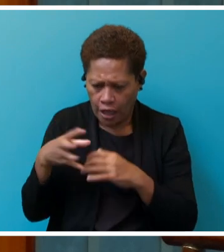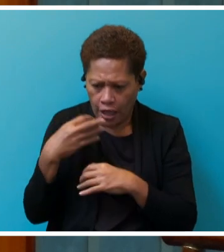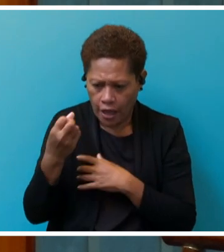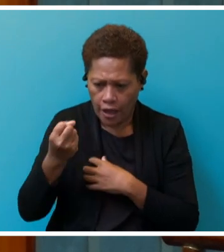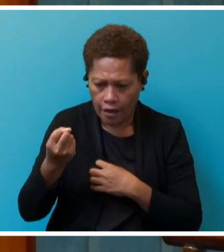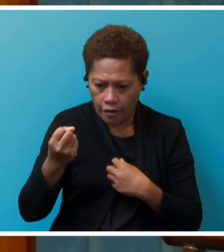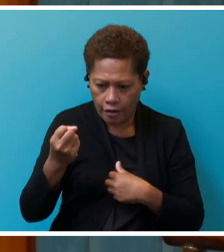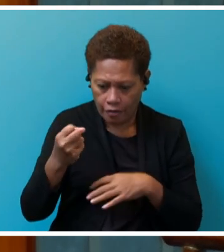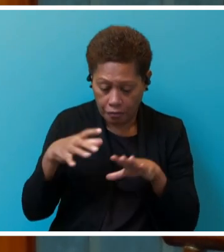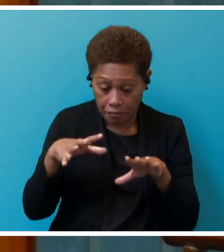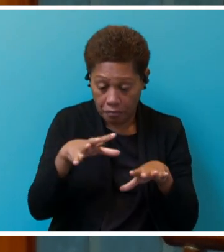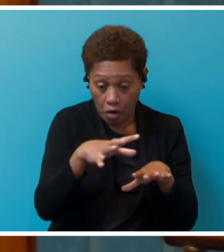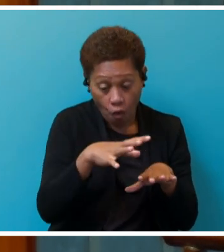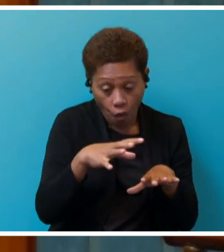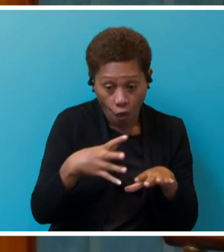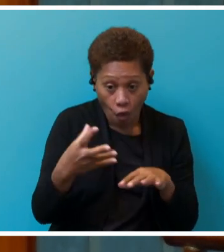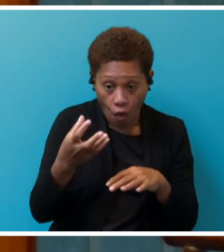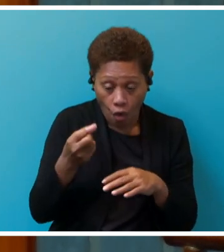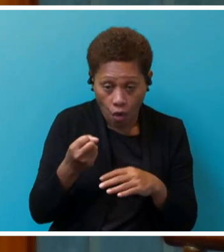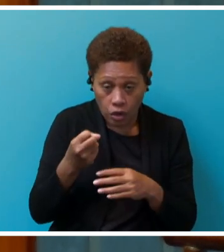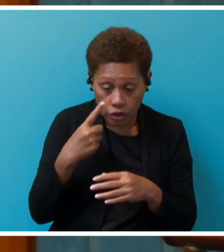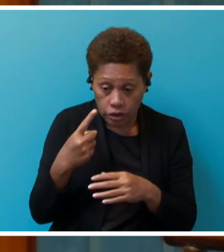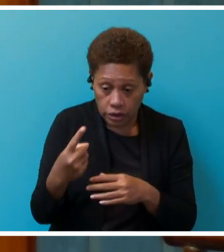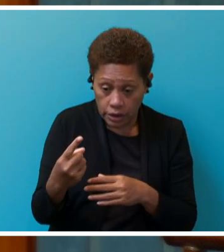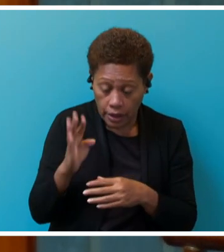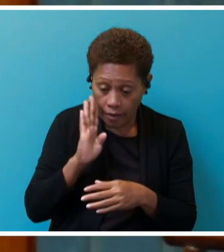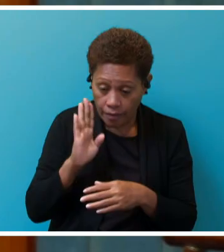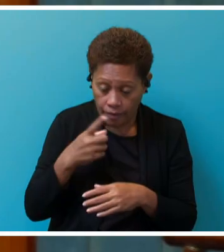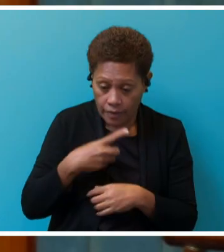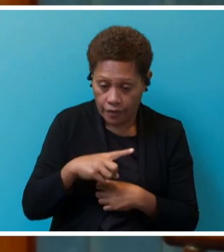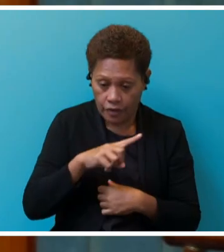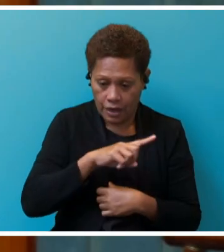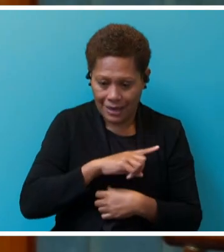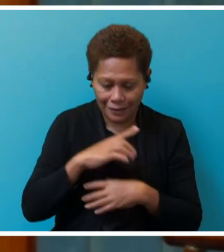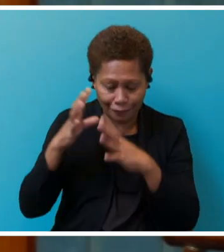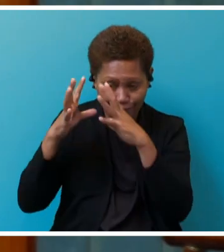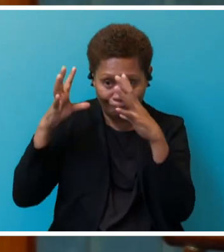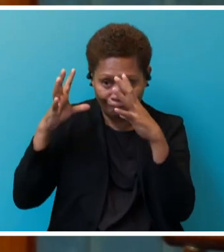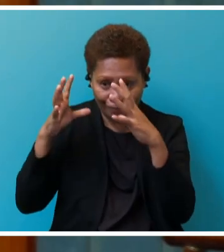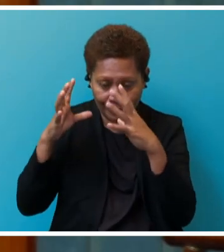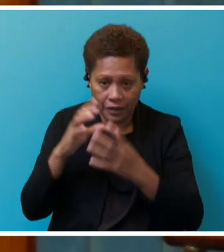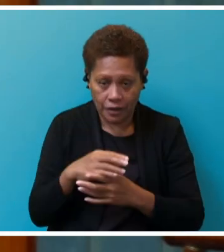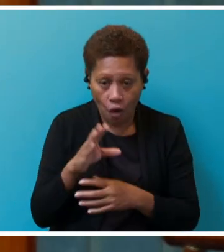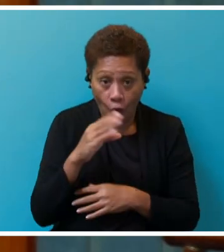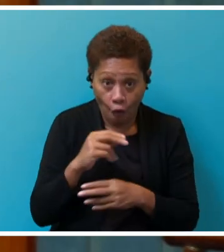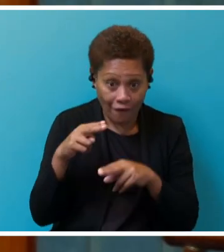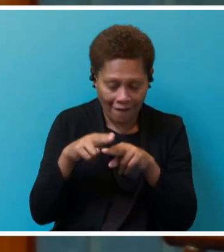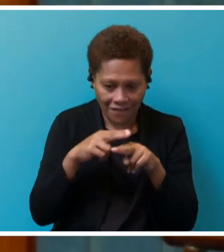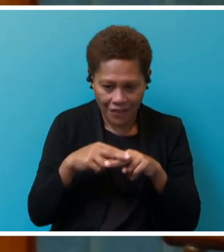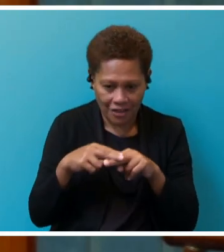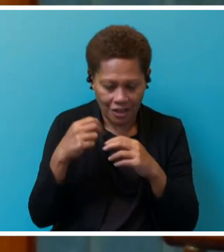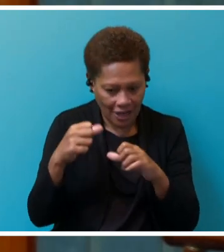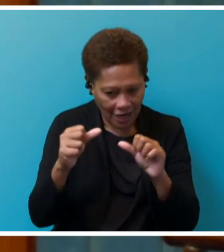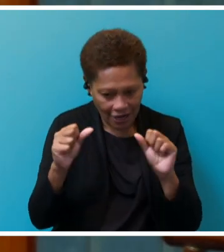this initiative takes root, we see before us a broader vision of Fiji as the